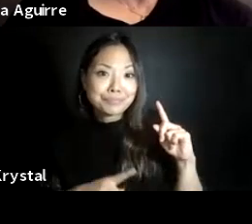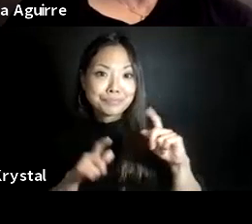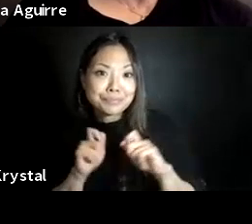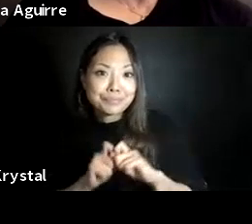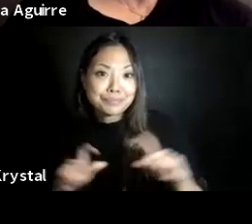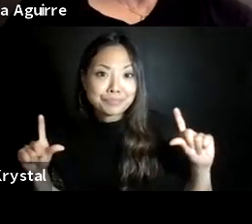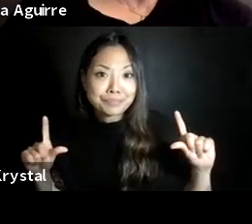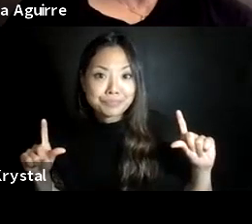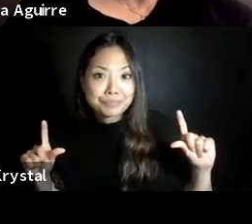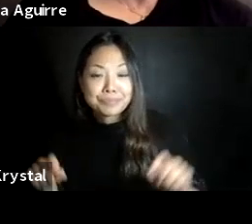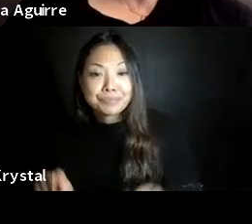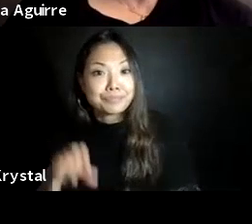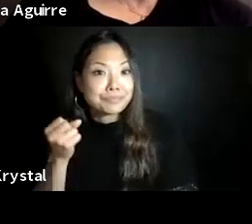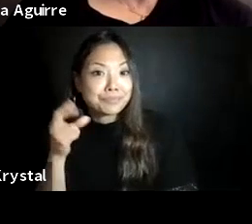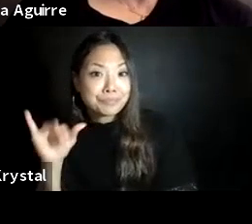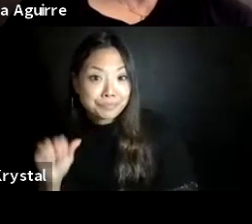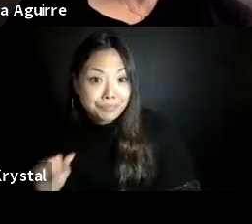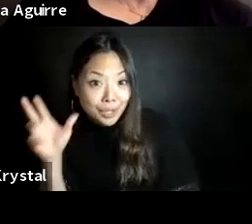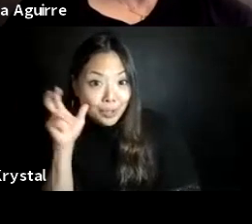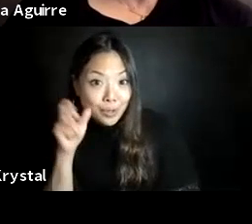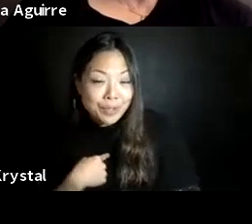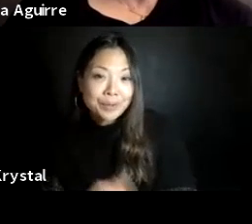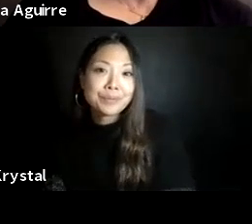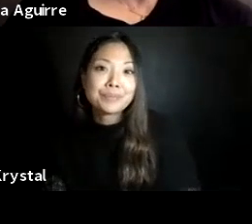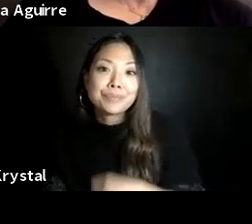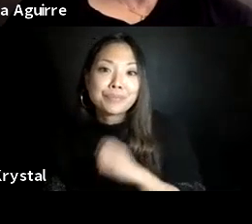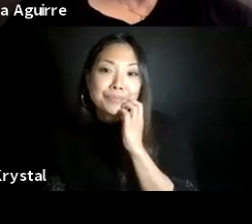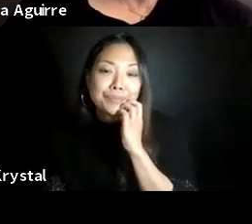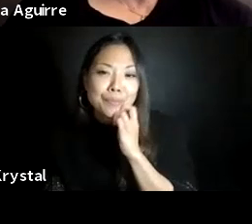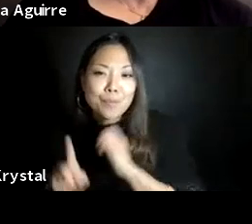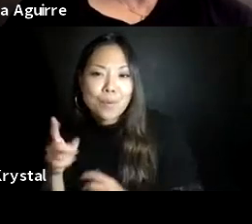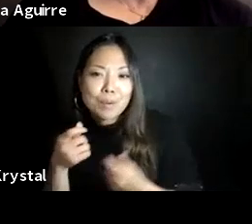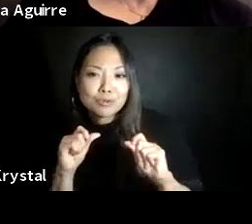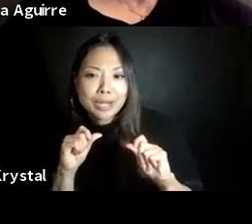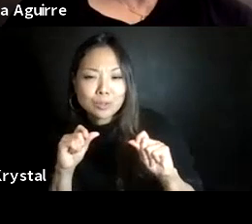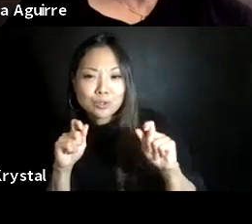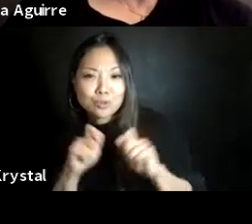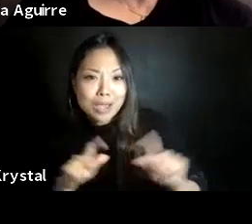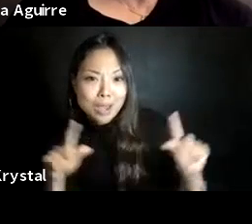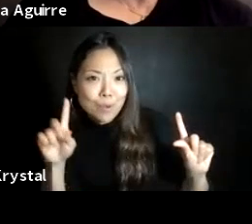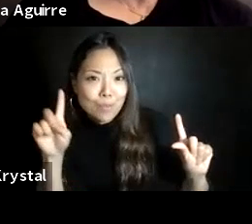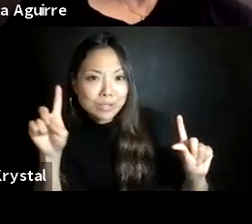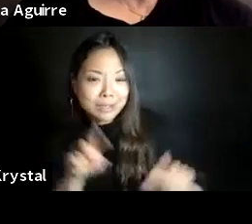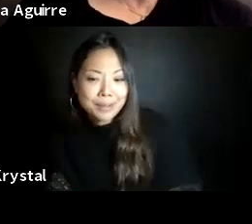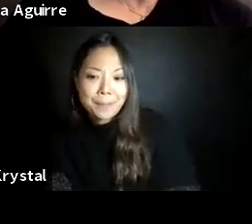Can you hear me? Yes, please start. Okay, still trying on the camera. Give me 1 second. Yes.